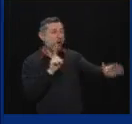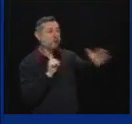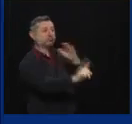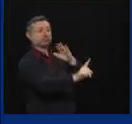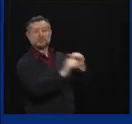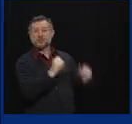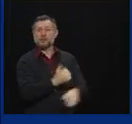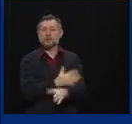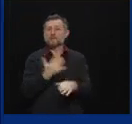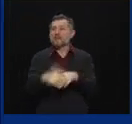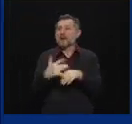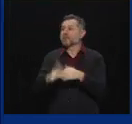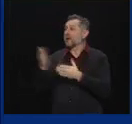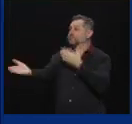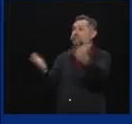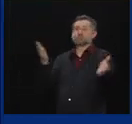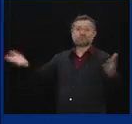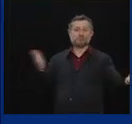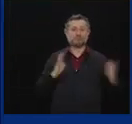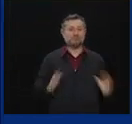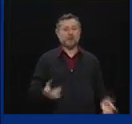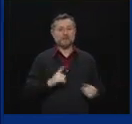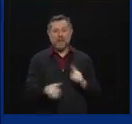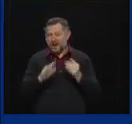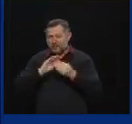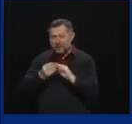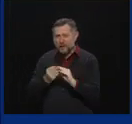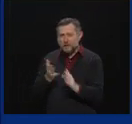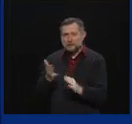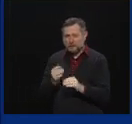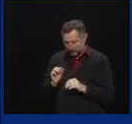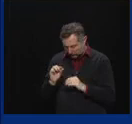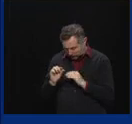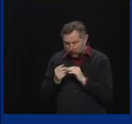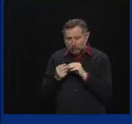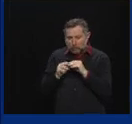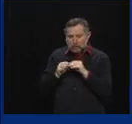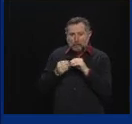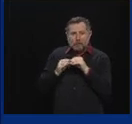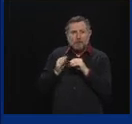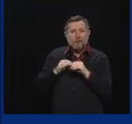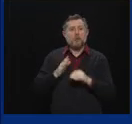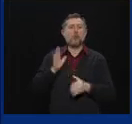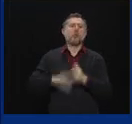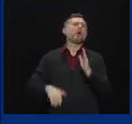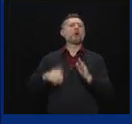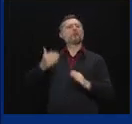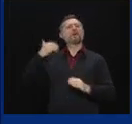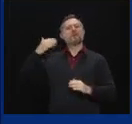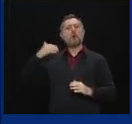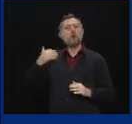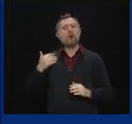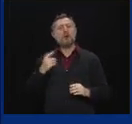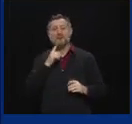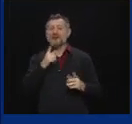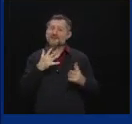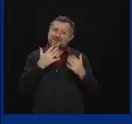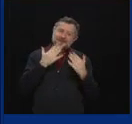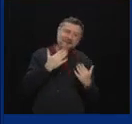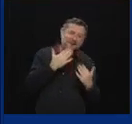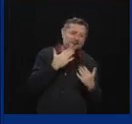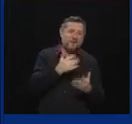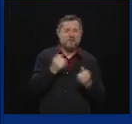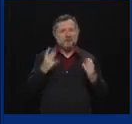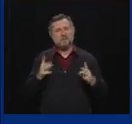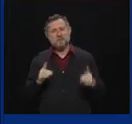numbers are better than they had been. We've made some great progress. I want to thank everyone, particularly those who may have been